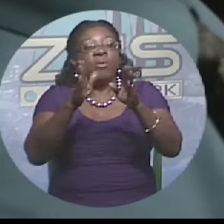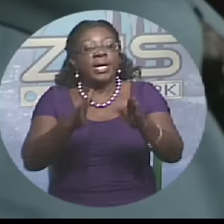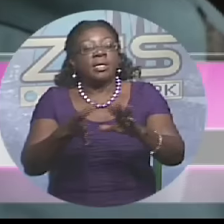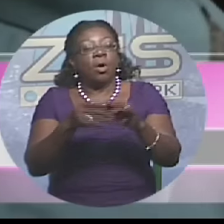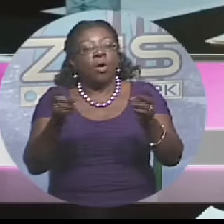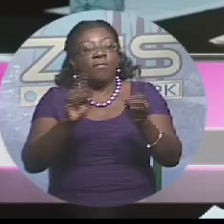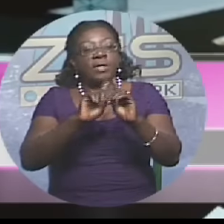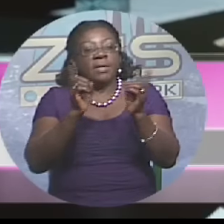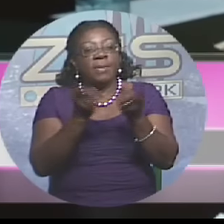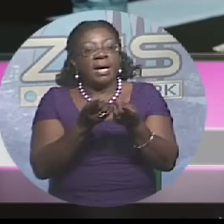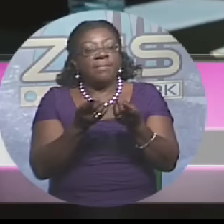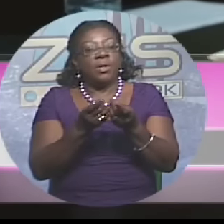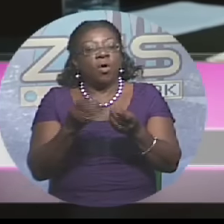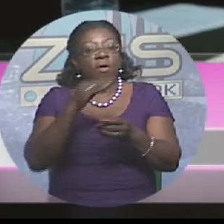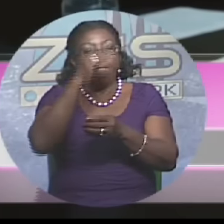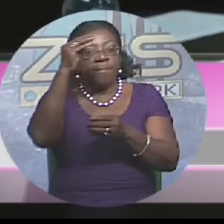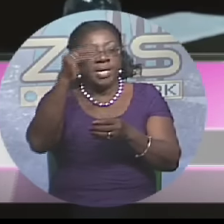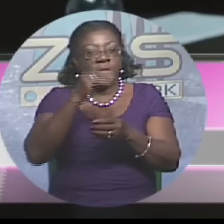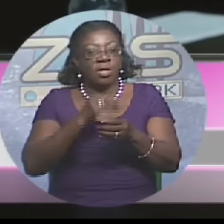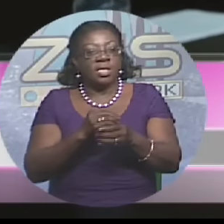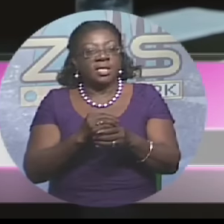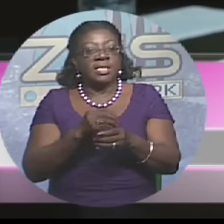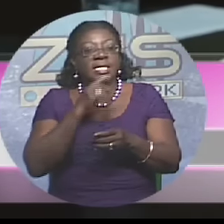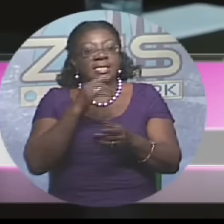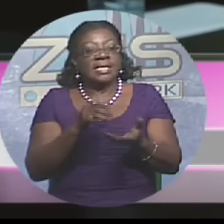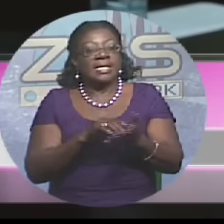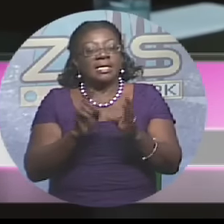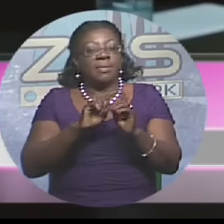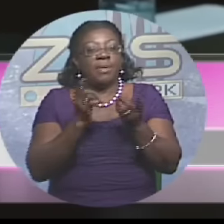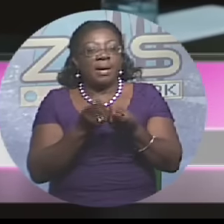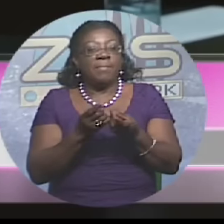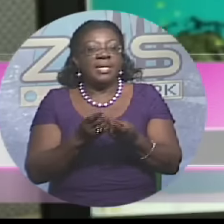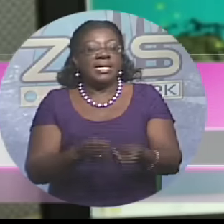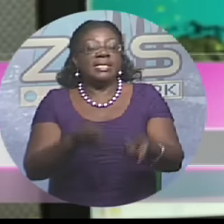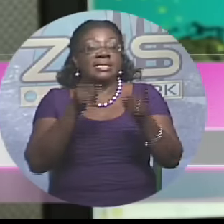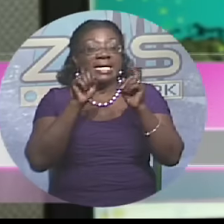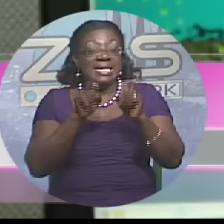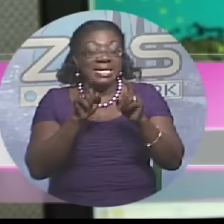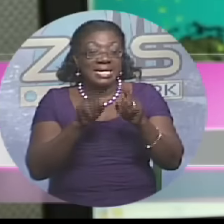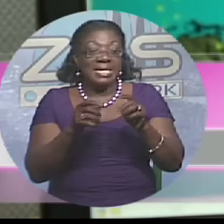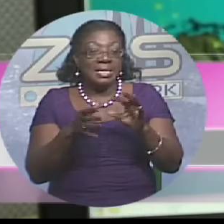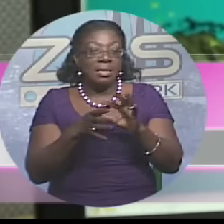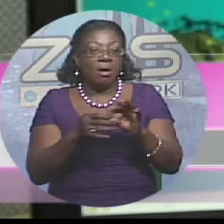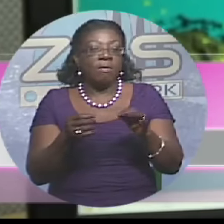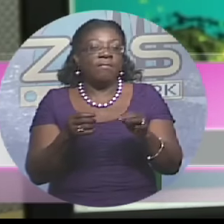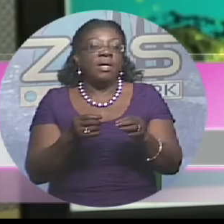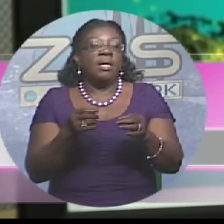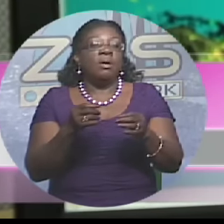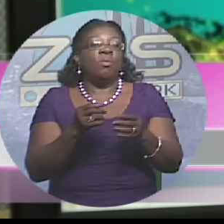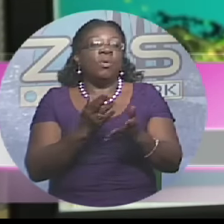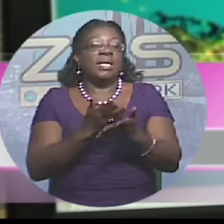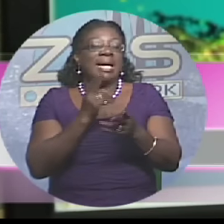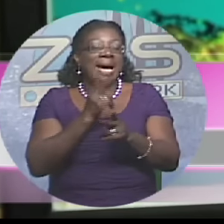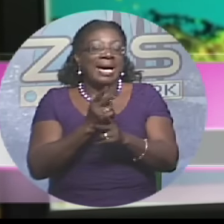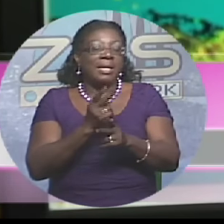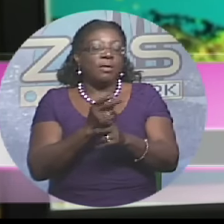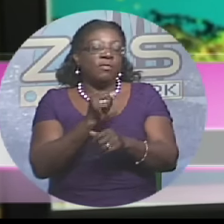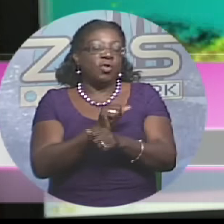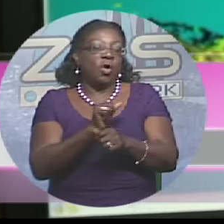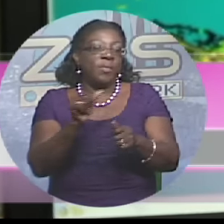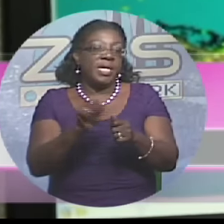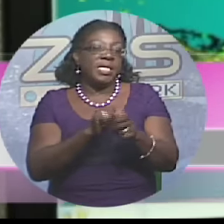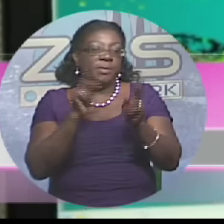Trevor Baston, says the public is confused about the role and skill level of meteorologists and forecasters in the wake of claims